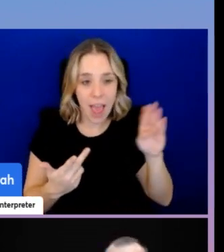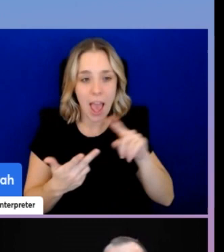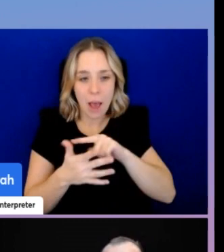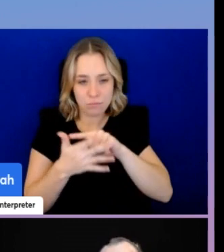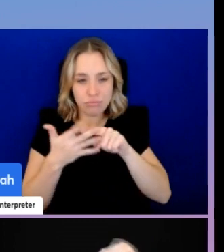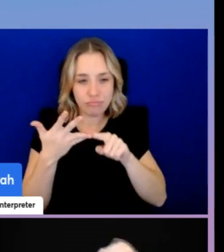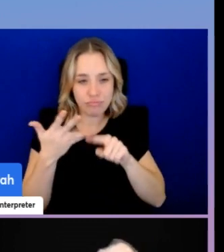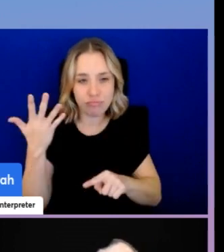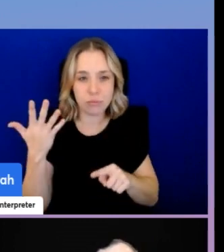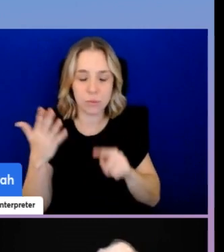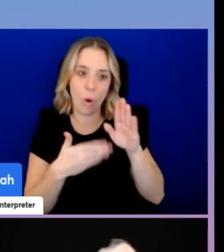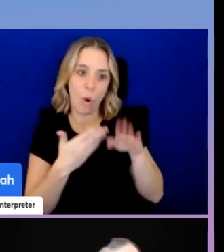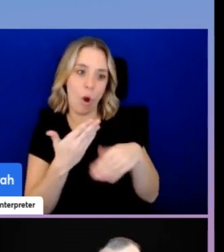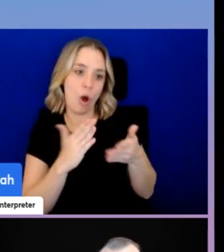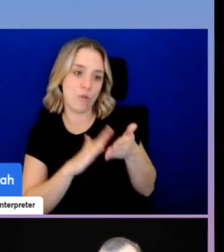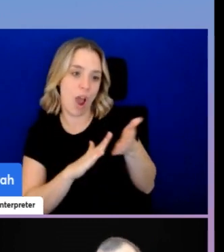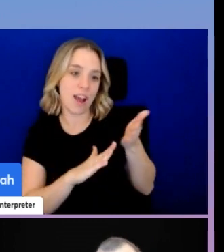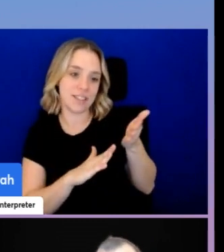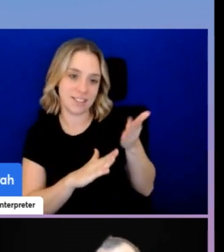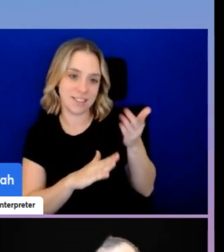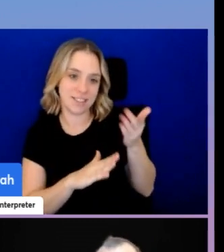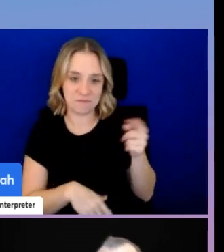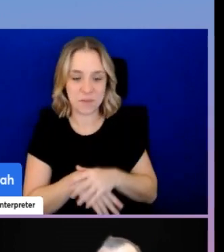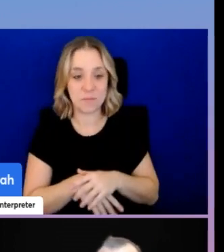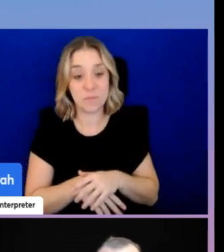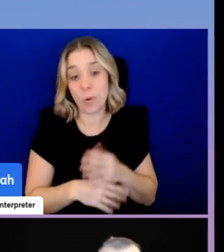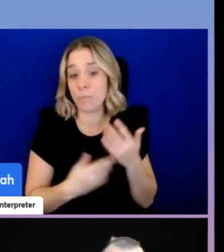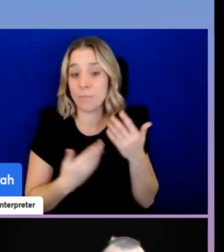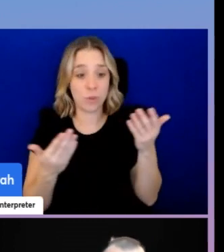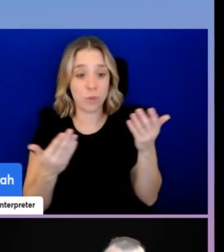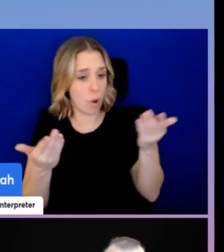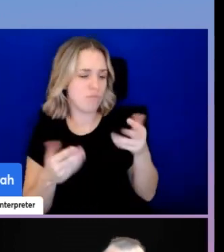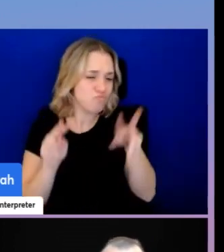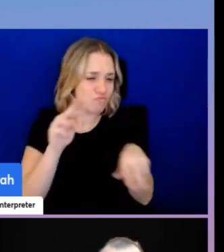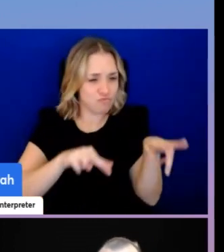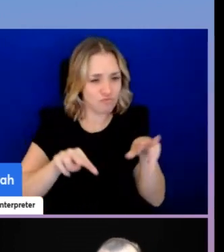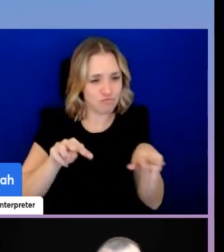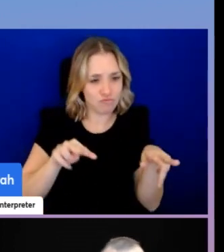and it all runs in a little Docker container. So you're welcome to have a look at that.